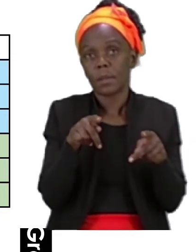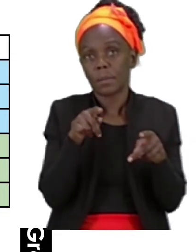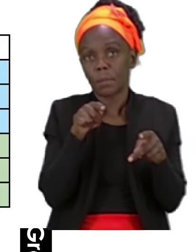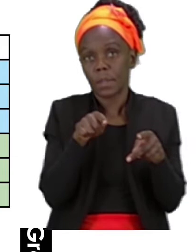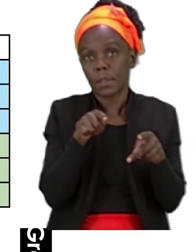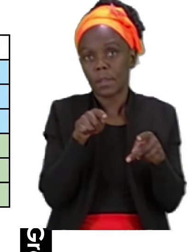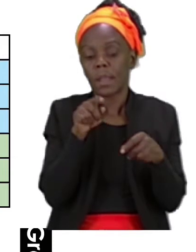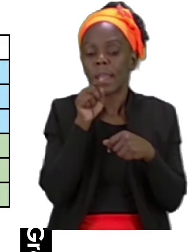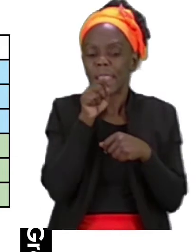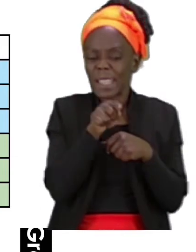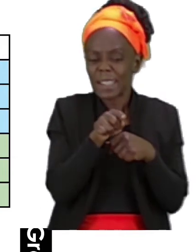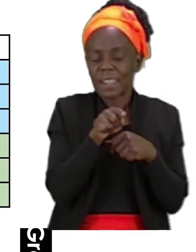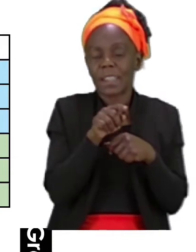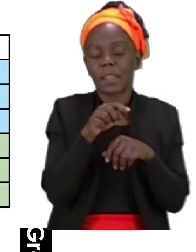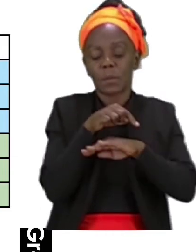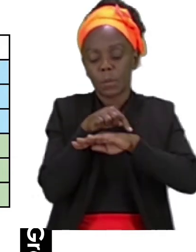It's dash.